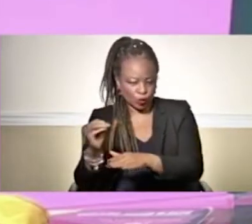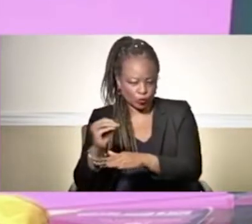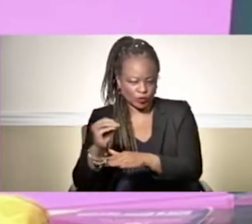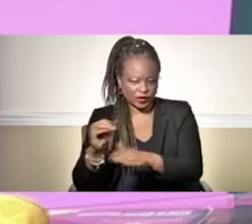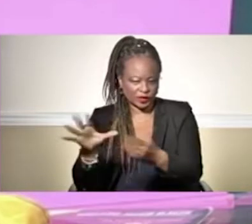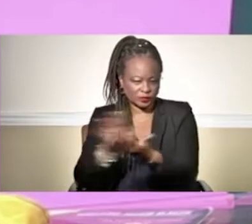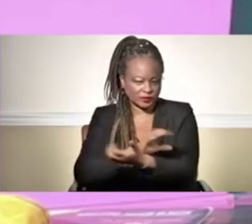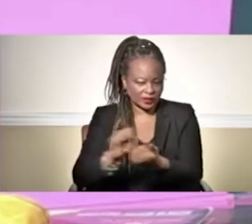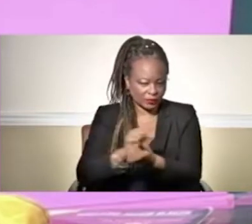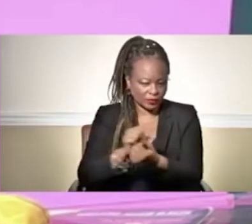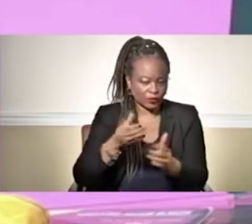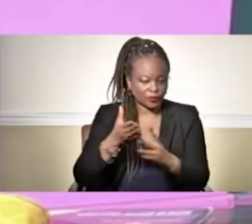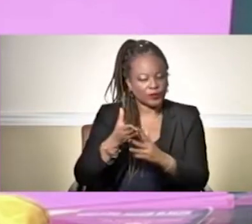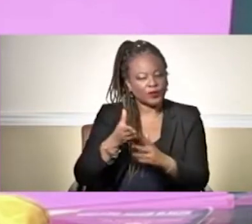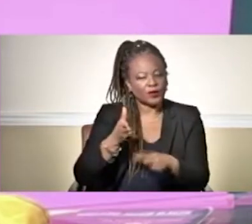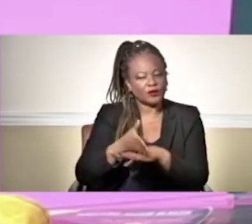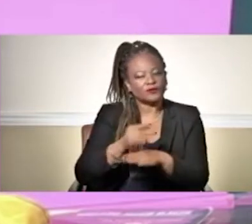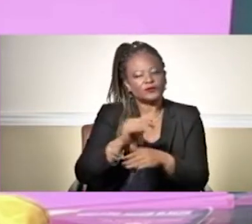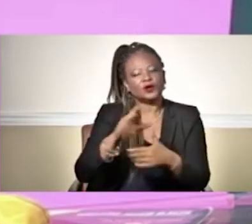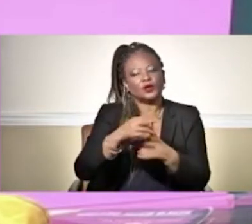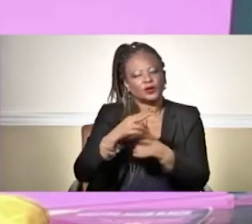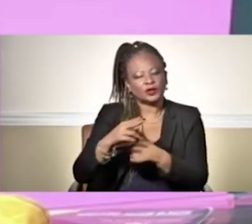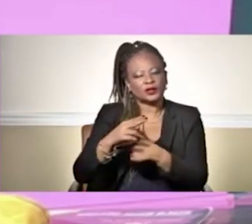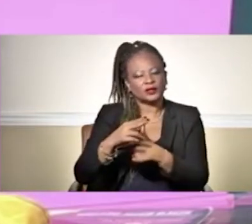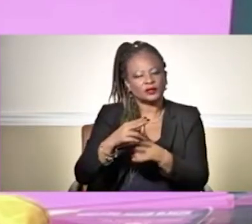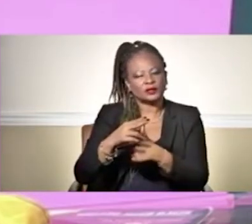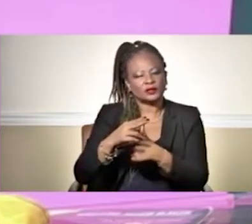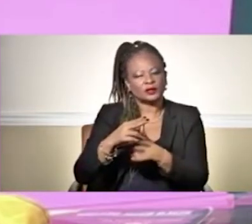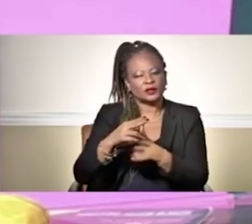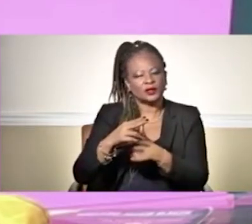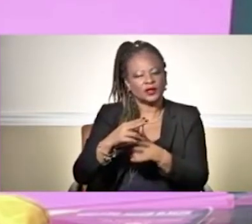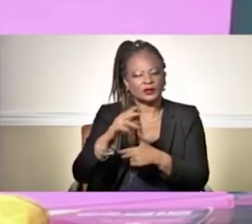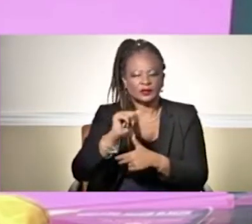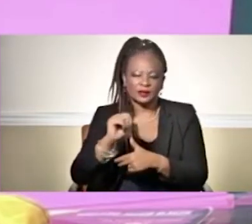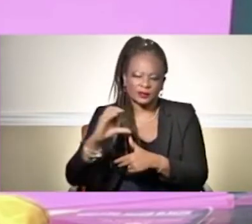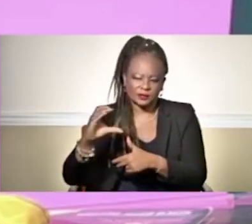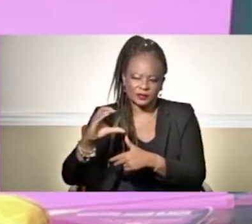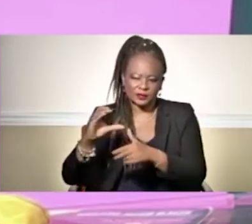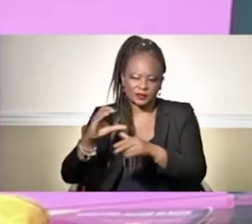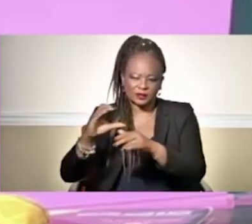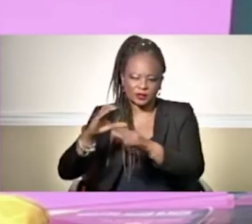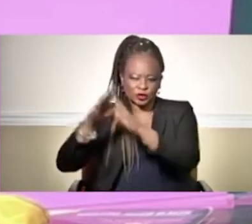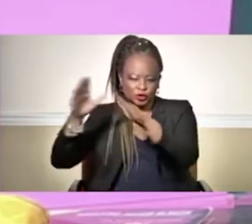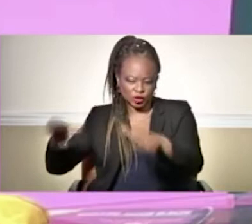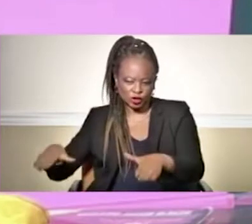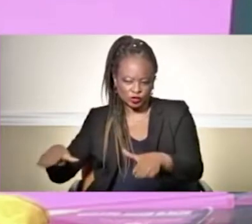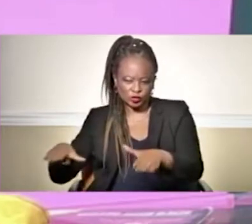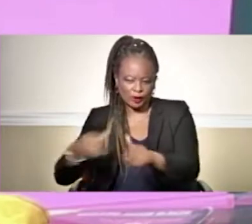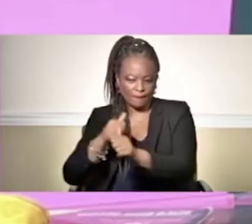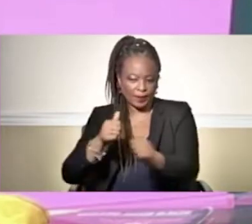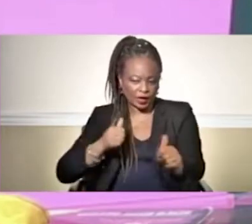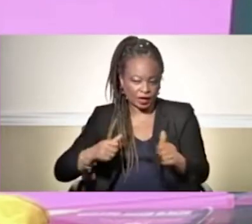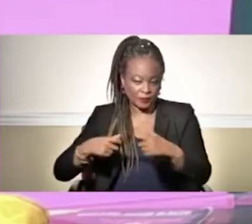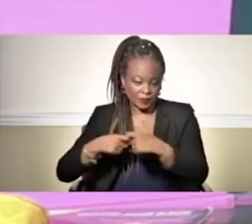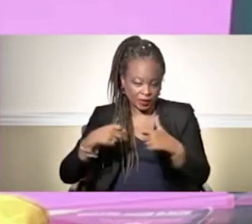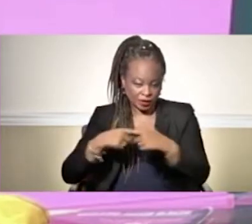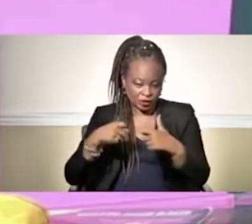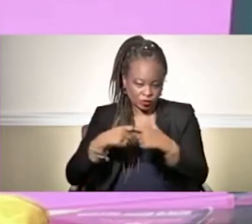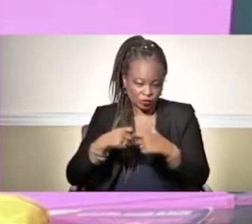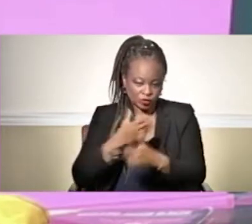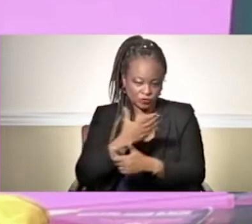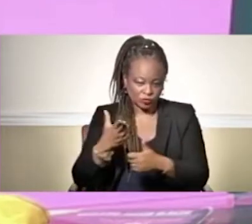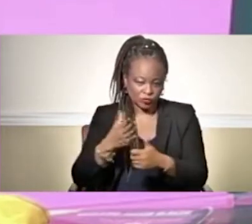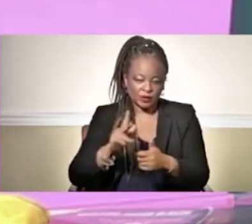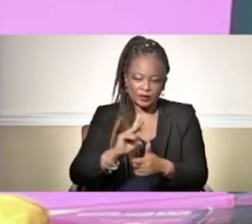sustained damages during Hurricane Dorian, and mobile air-conditioned shelters with backup electrical supply, kitchen,